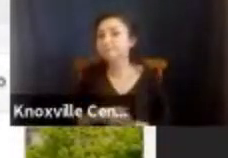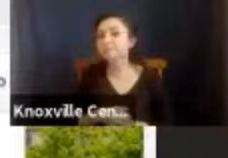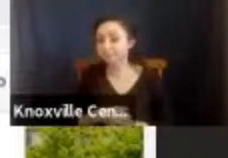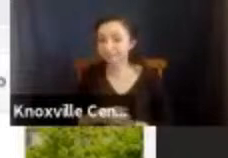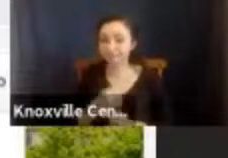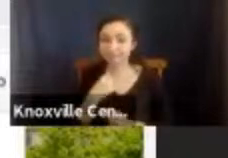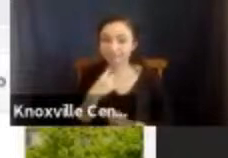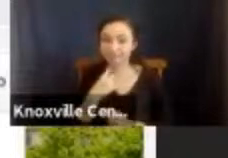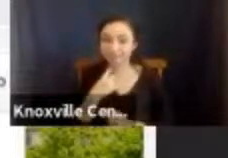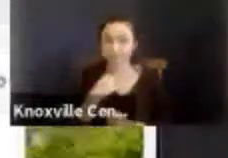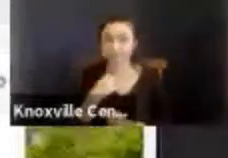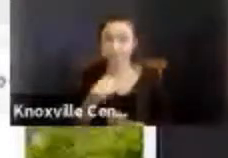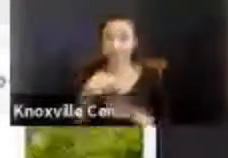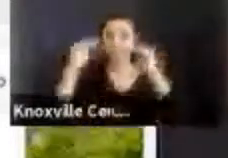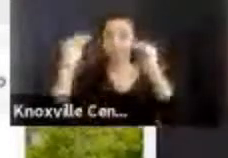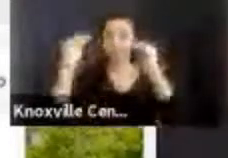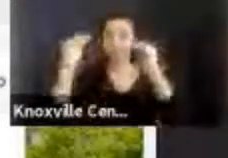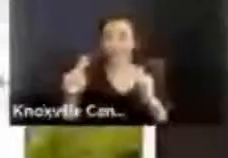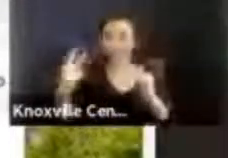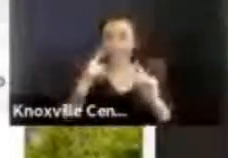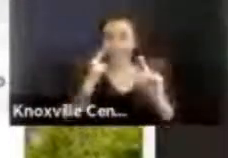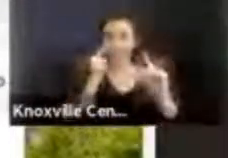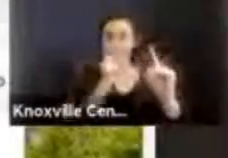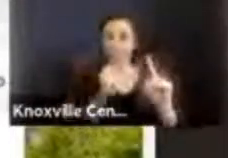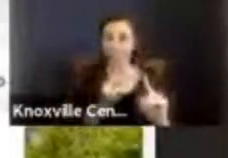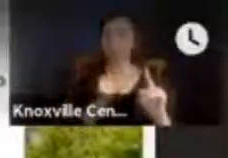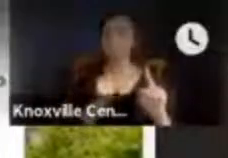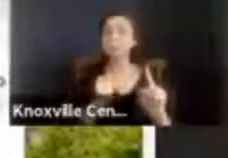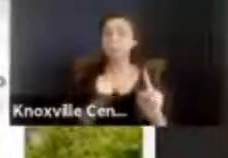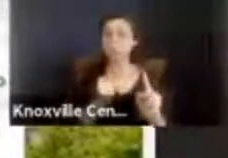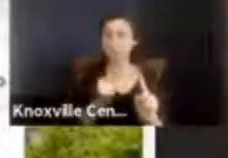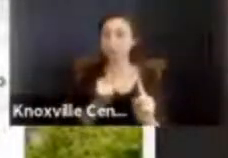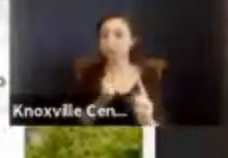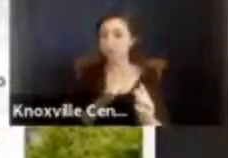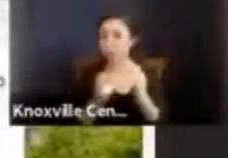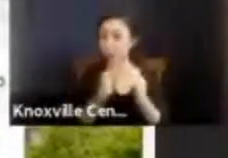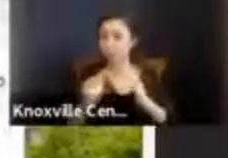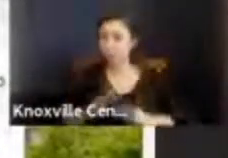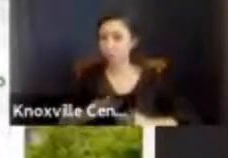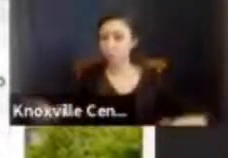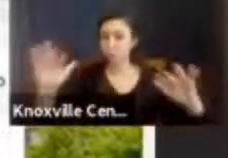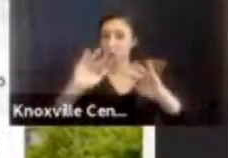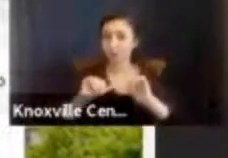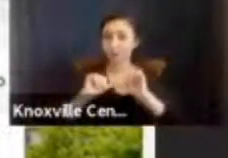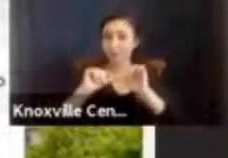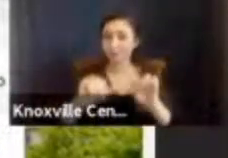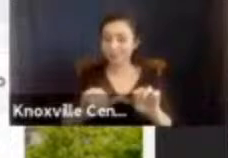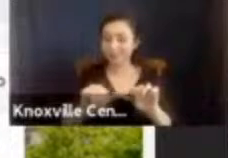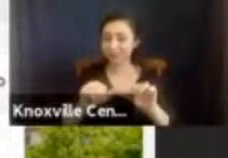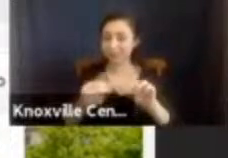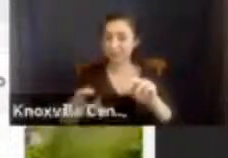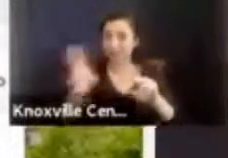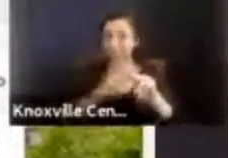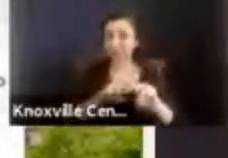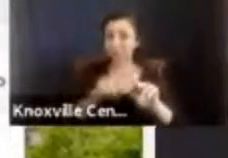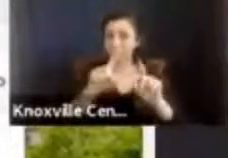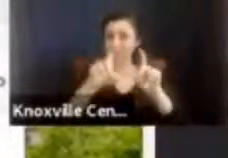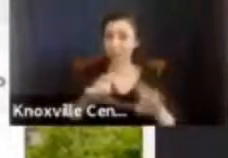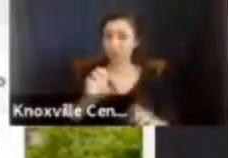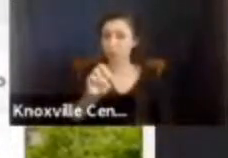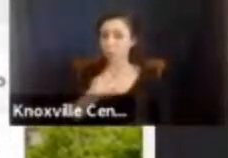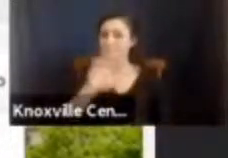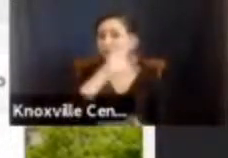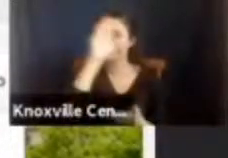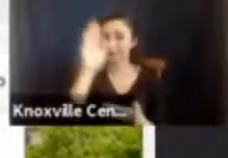So we will go on to our second benchmark, community-wide sustained and increased diagnostic testing or decreased test result